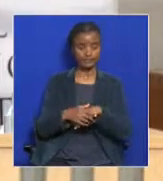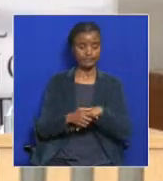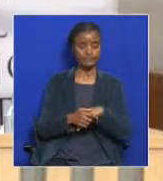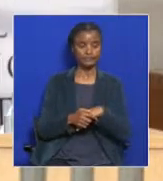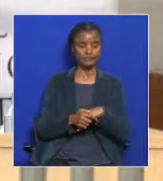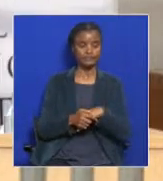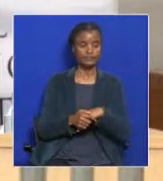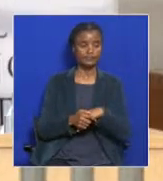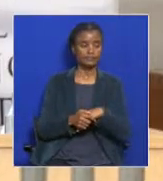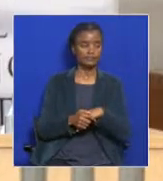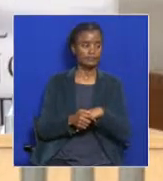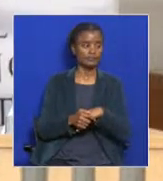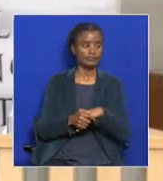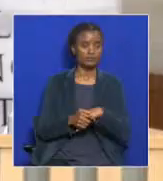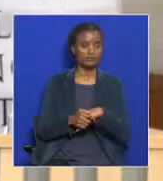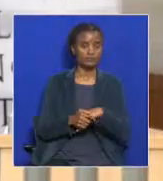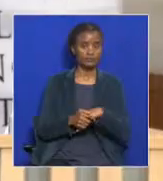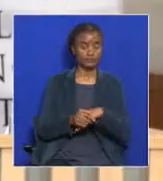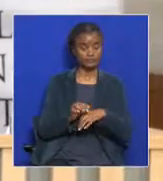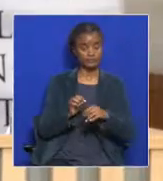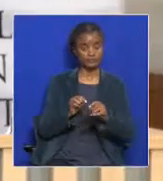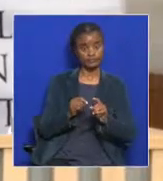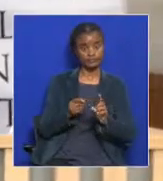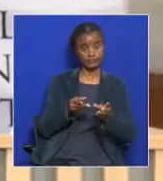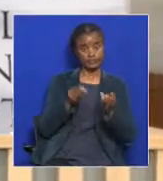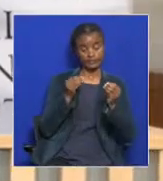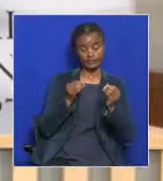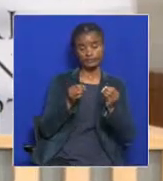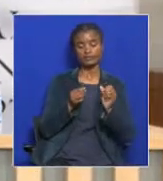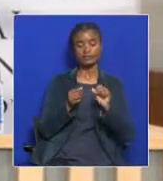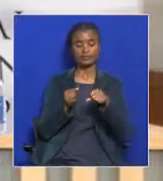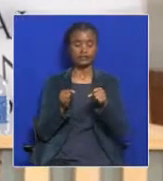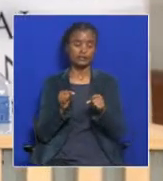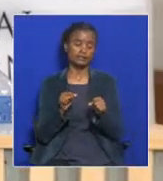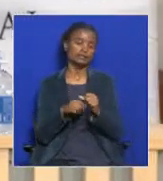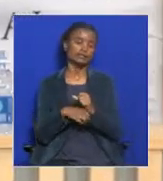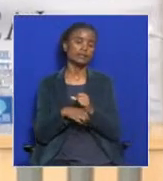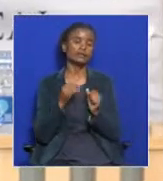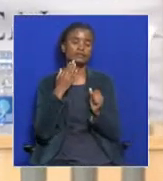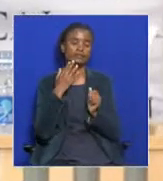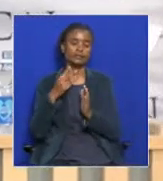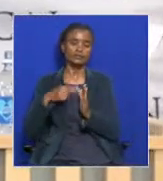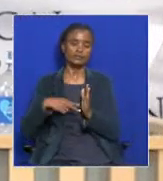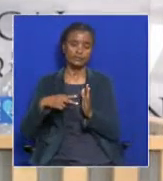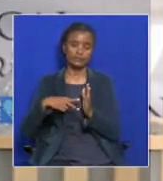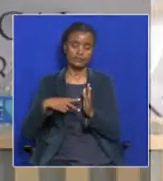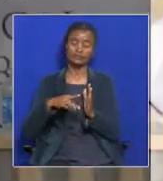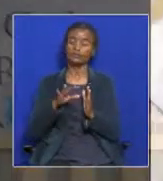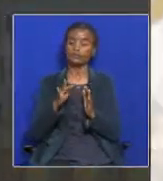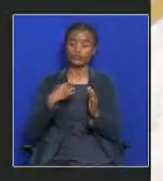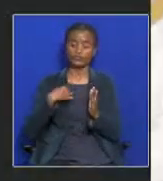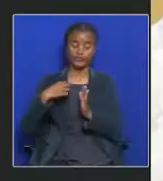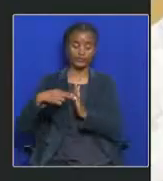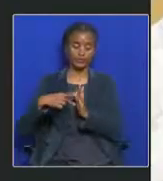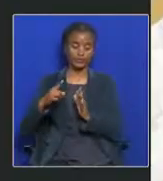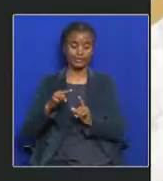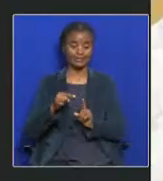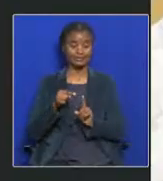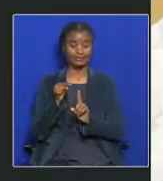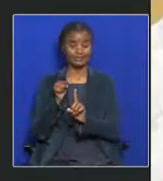Are you there, Colonel? I'm there, Commissioner. If we could just quickly read, she says, whether crime scene is a